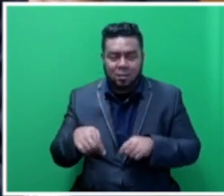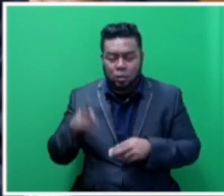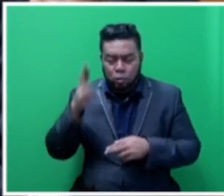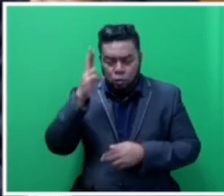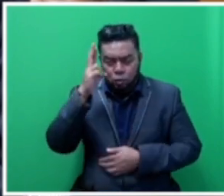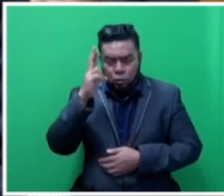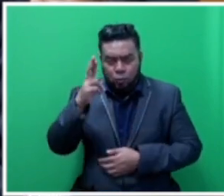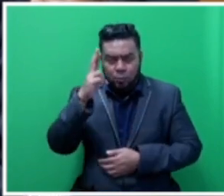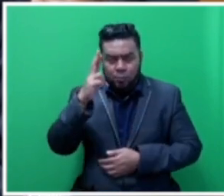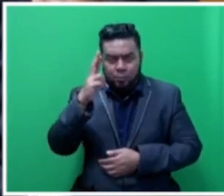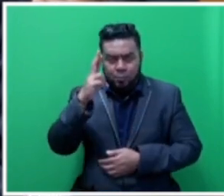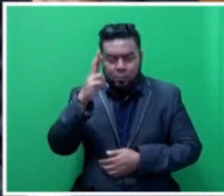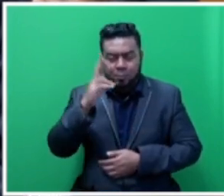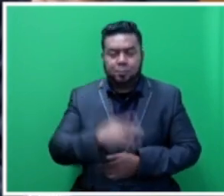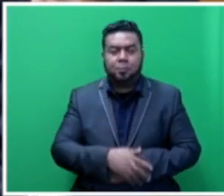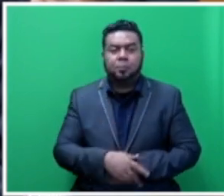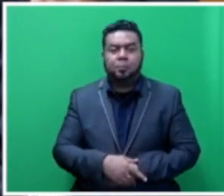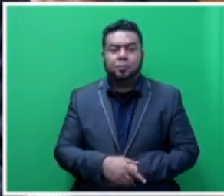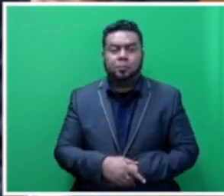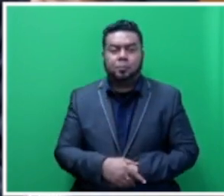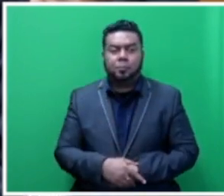Sir,